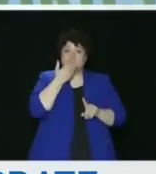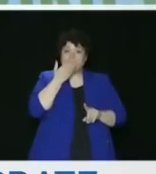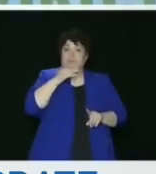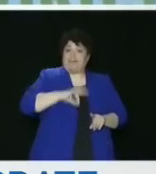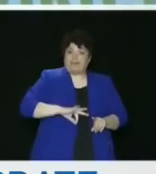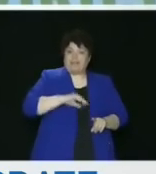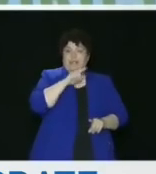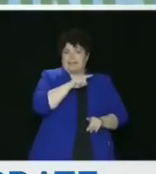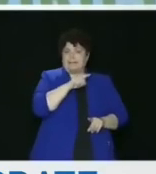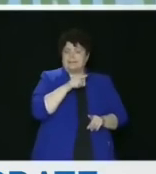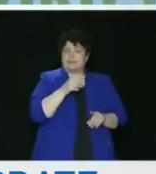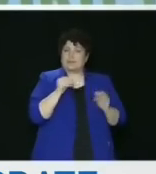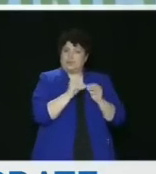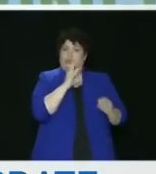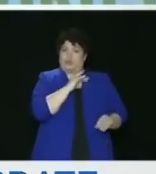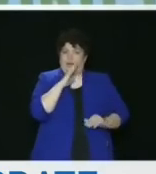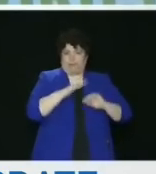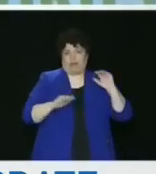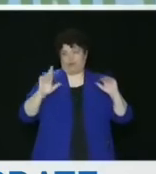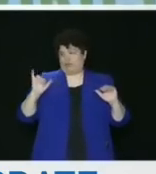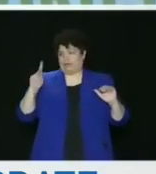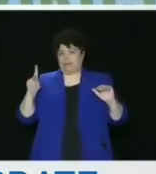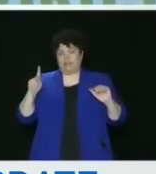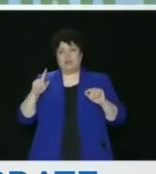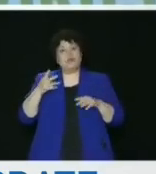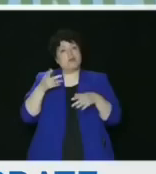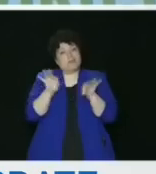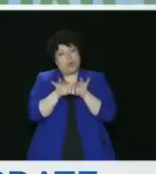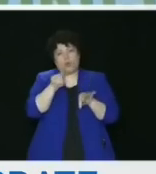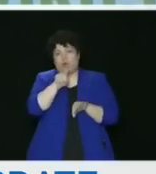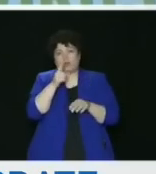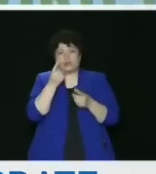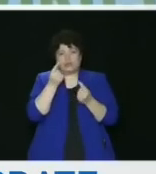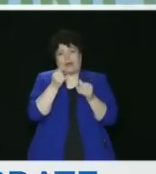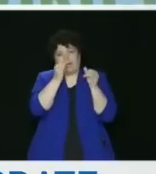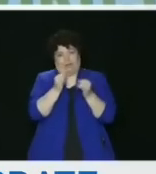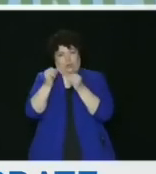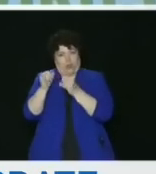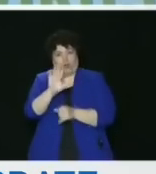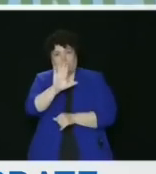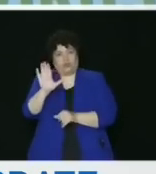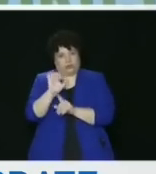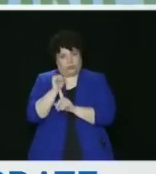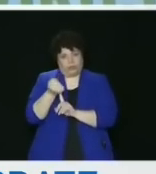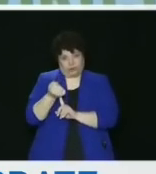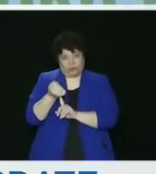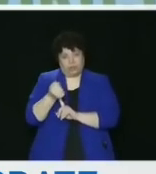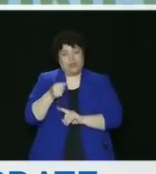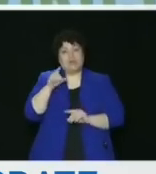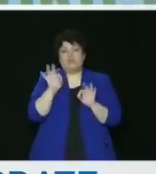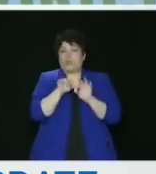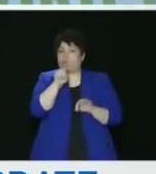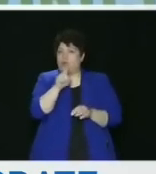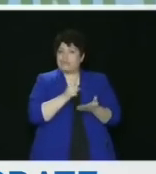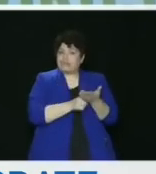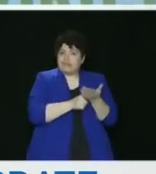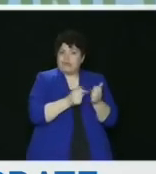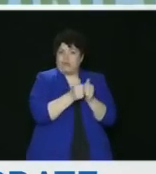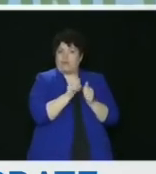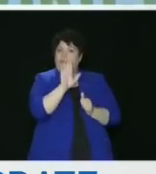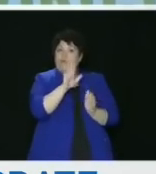but have a look at your local situation. The other thing is that talk to your